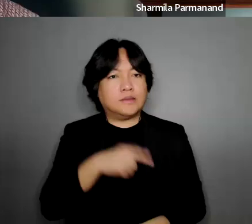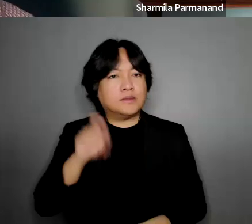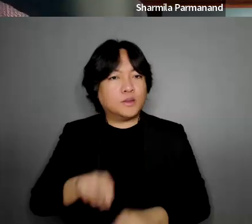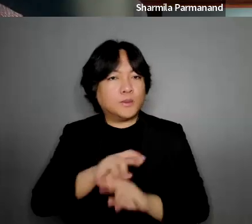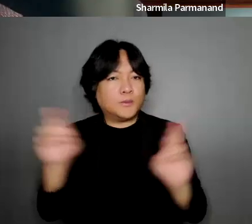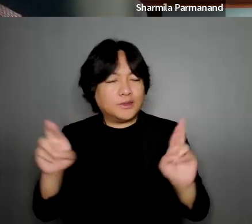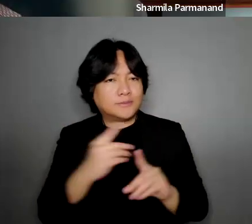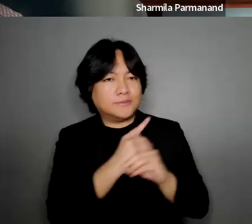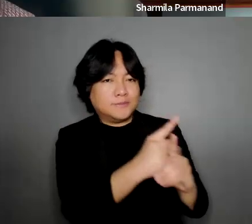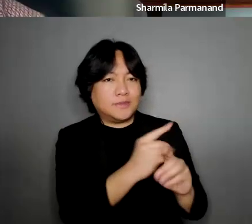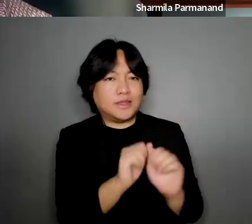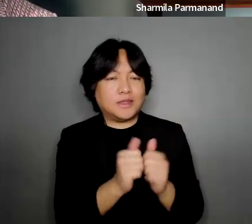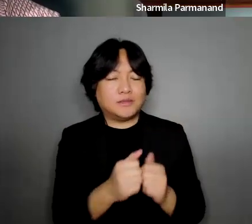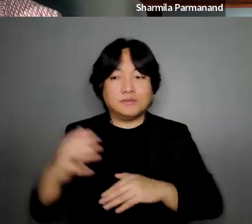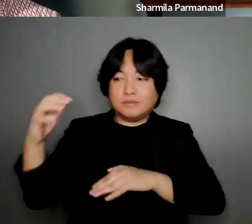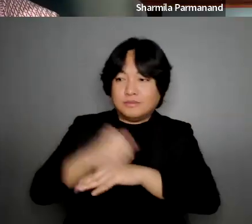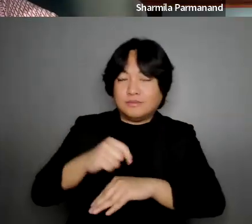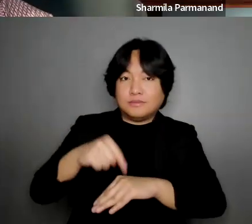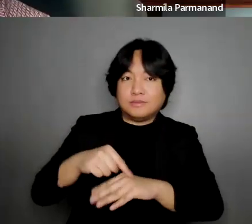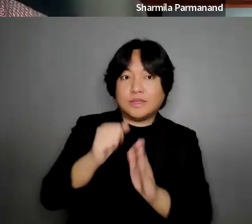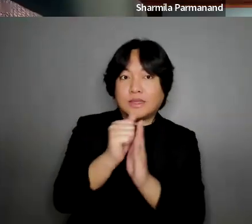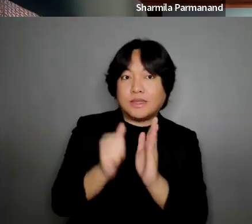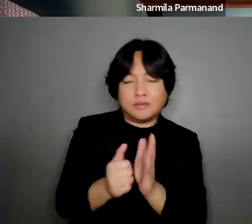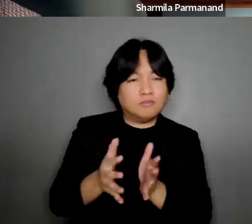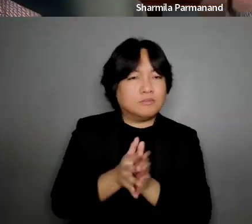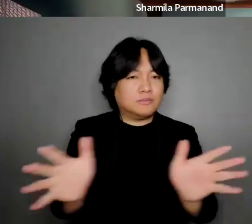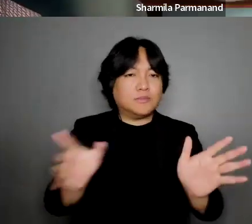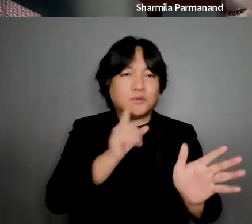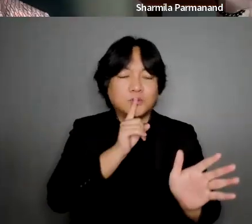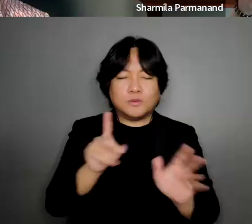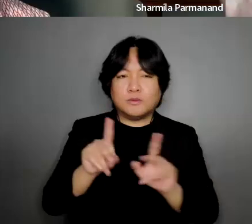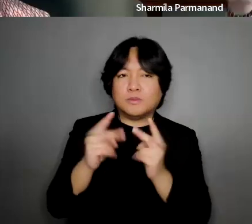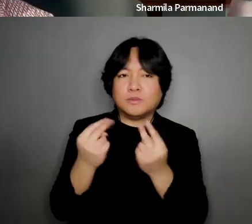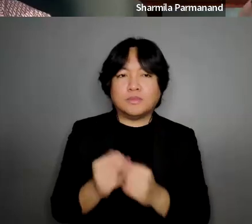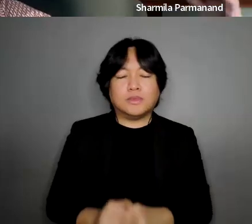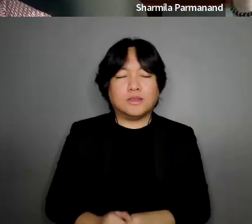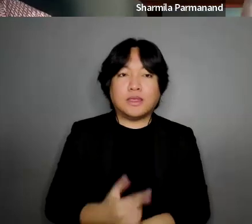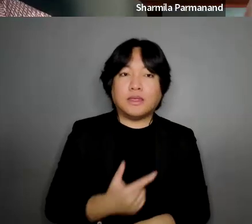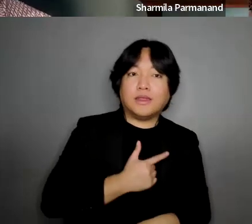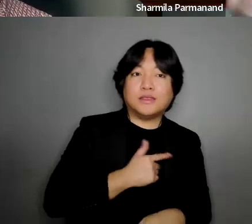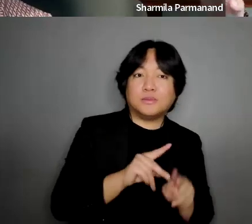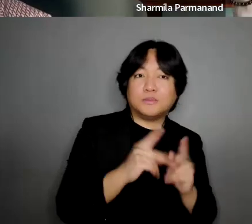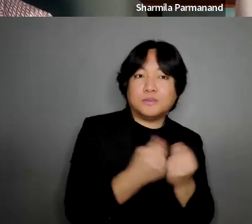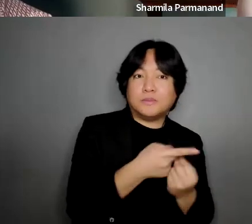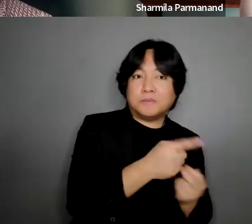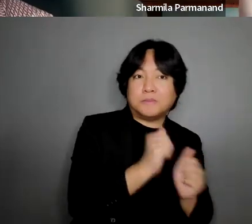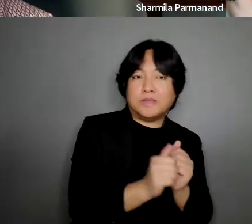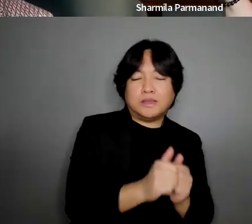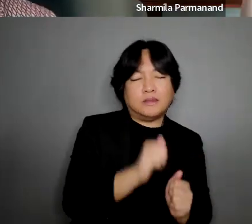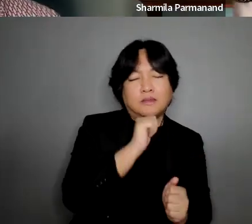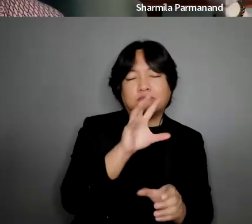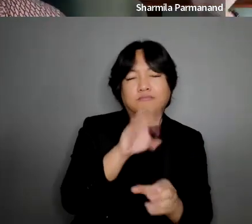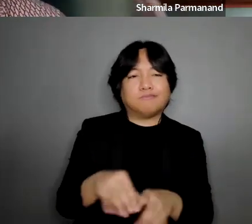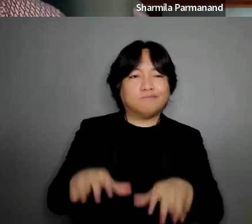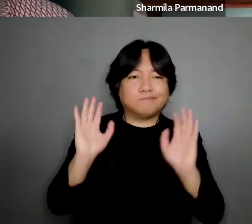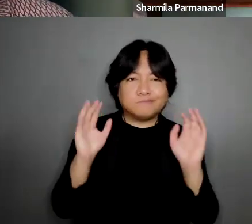like, decolonization is actually the academically rigorous position. The lazy position is refusing to reckon with